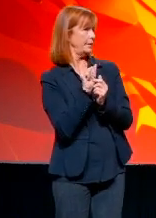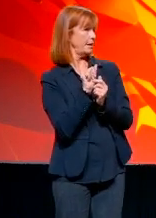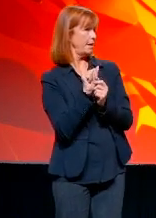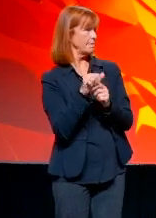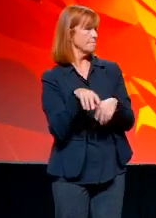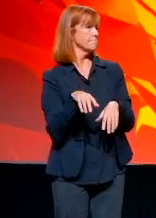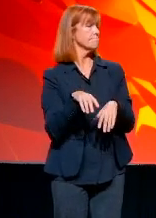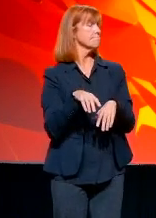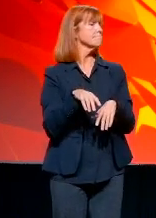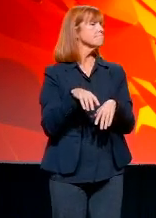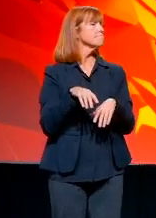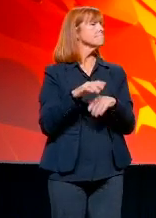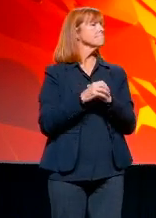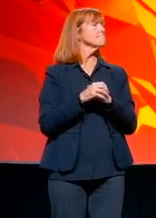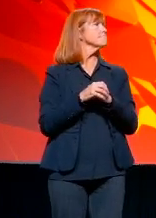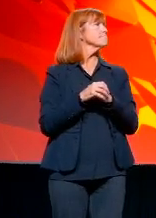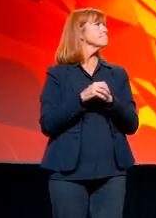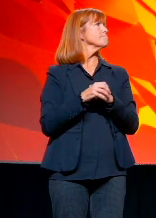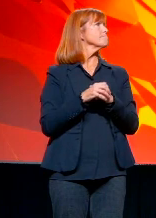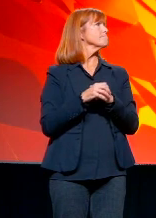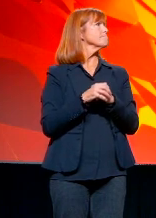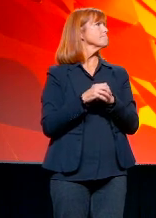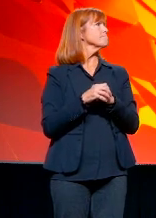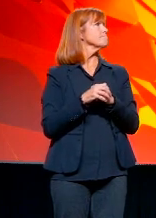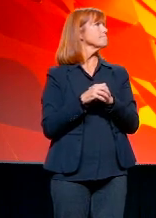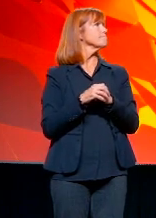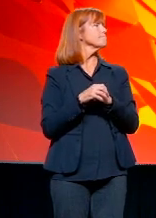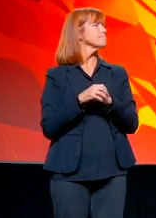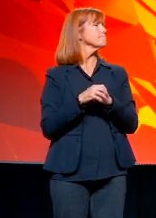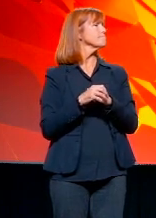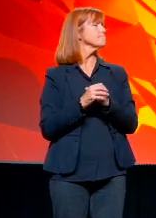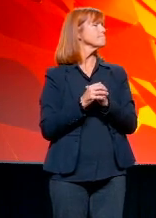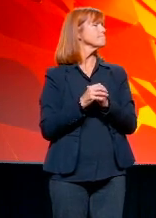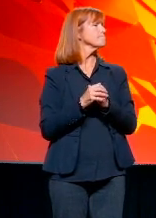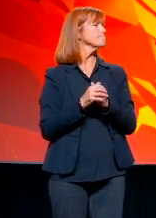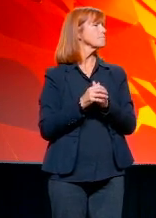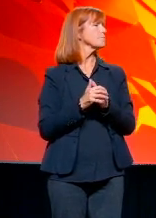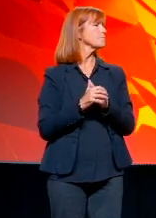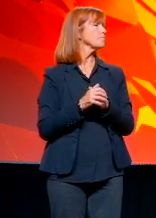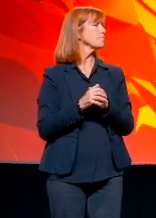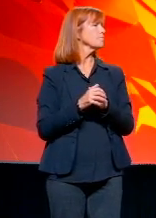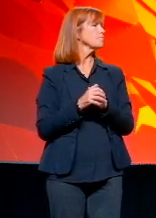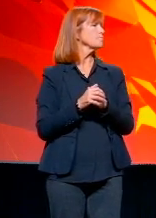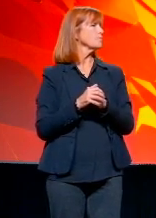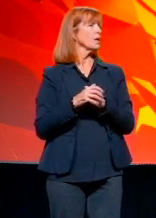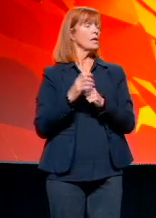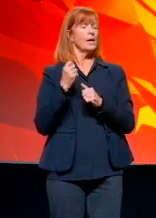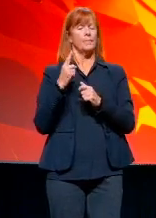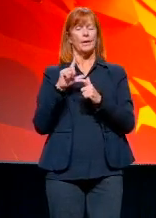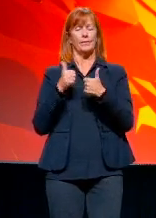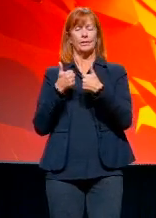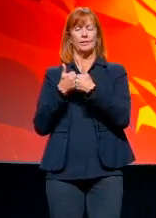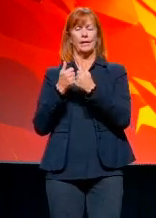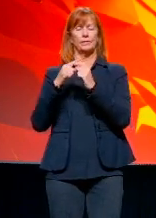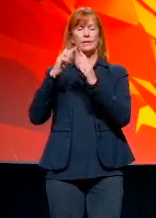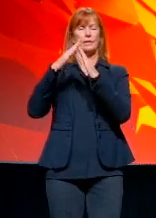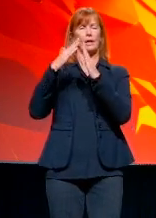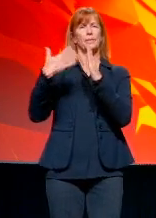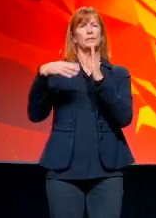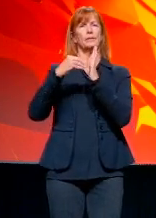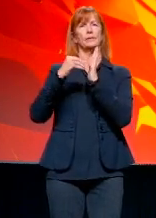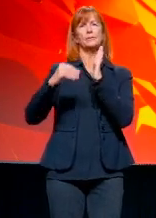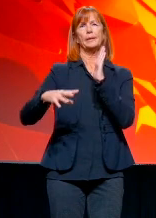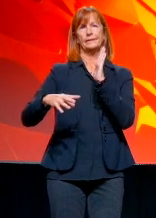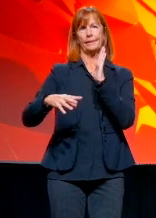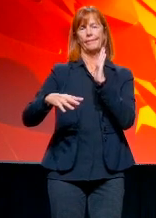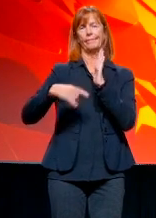from data sources can be directly deployed to a real robot. But the challenge here is they're quite expensive and costly to collect,